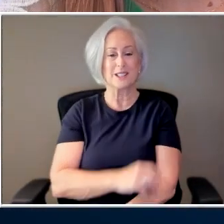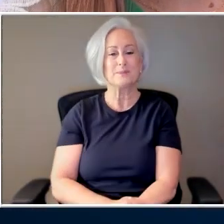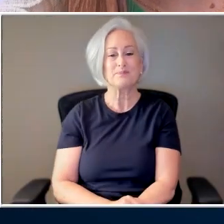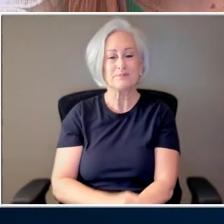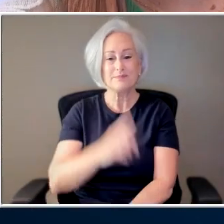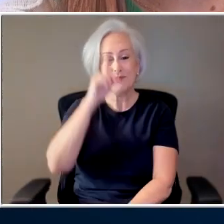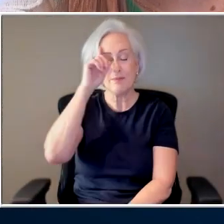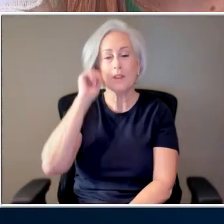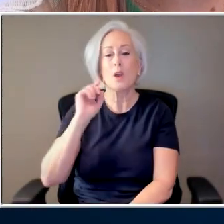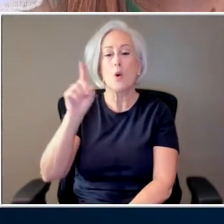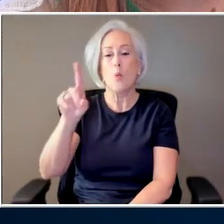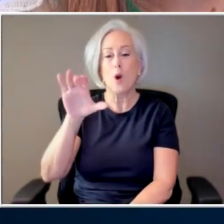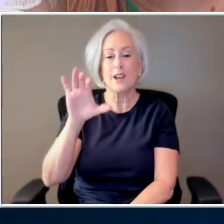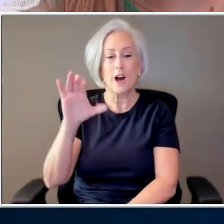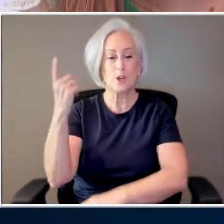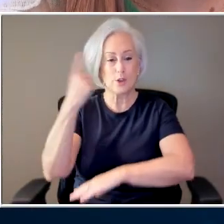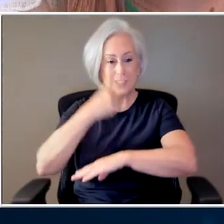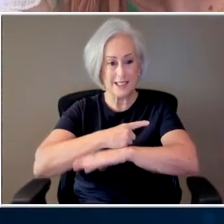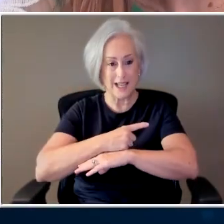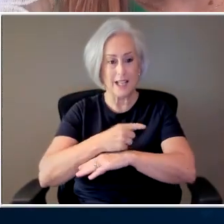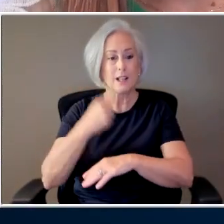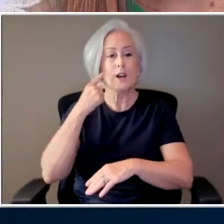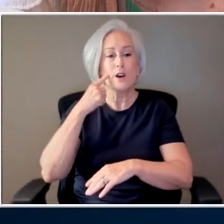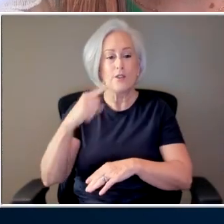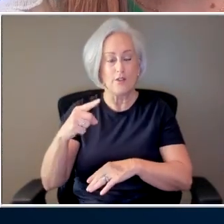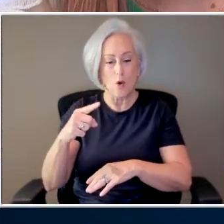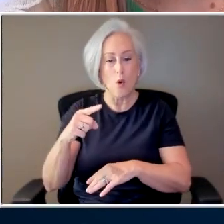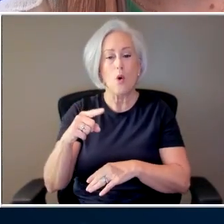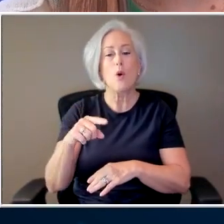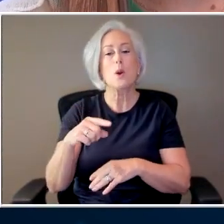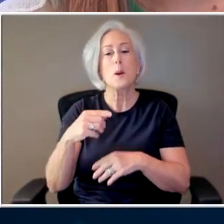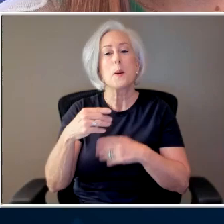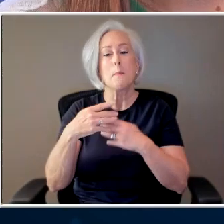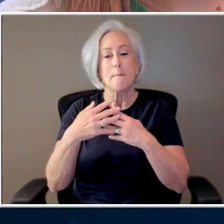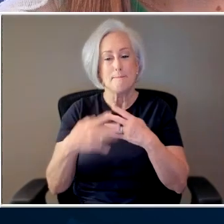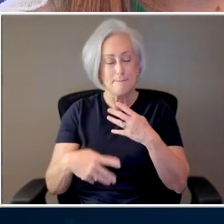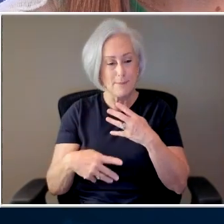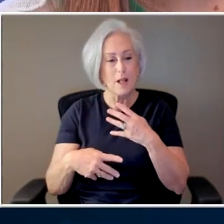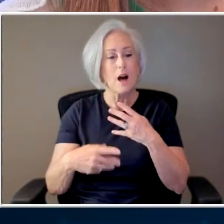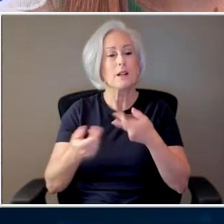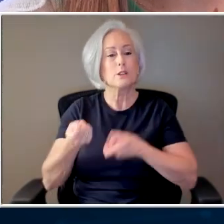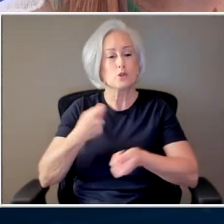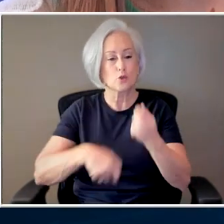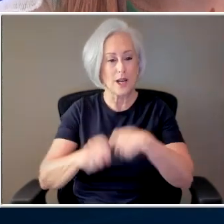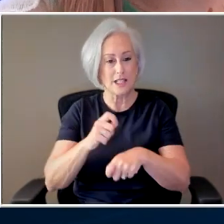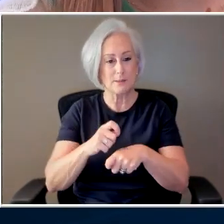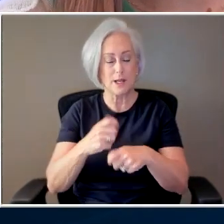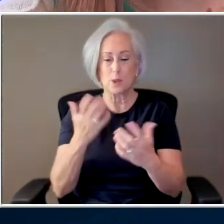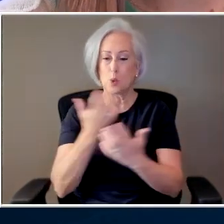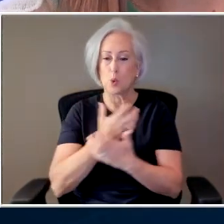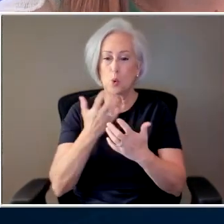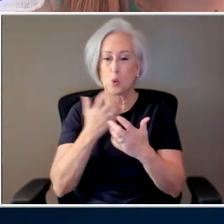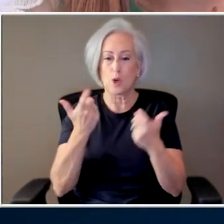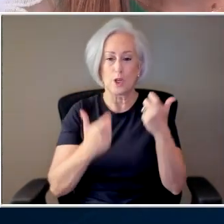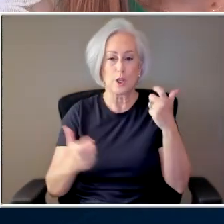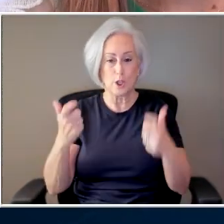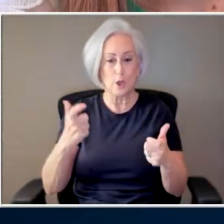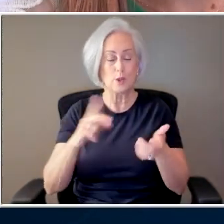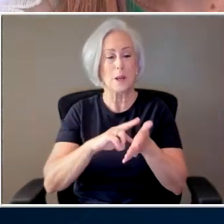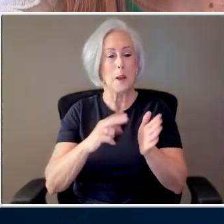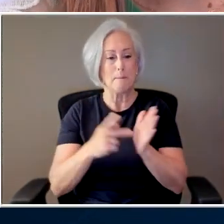mark within allo transplants is a huge landmark. That's when we feel like you have progressed to a safer place,